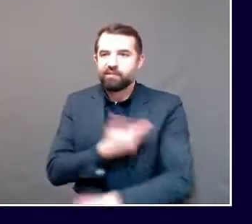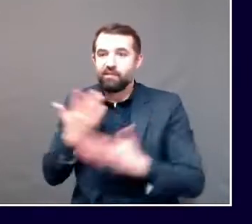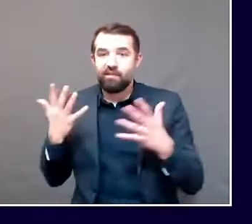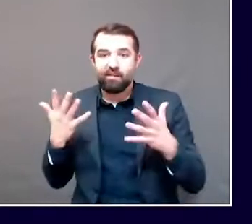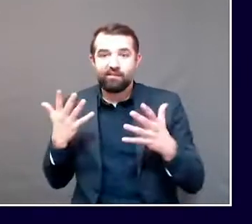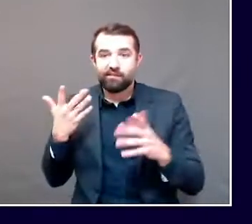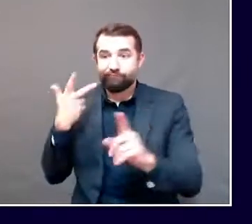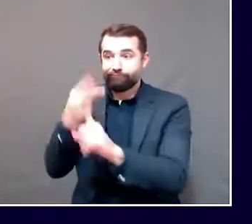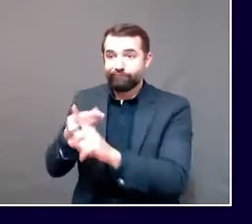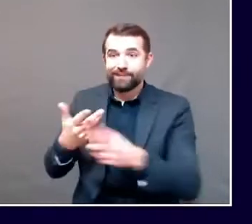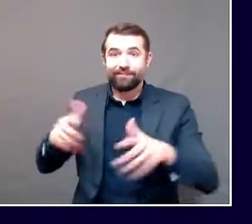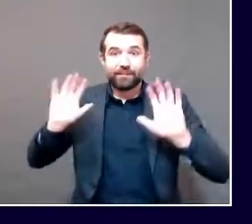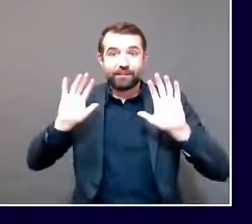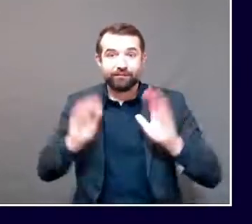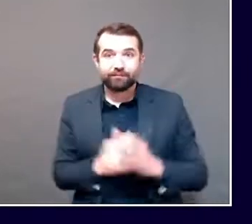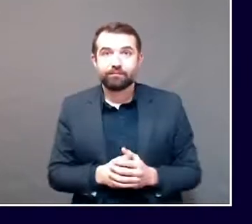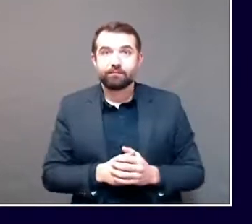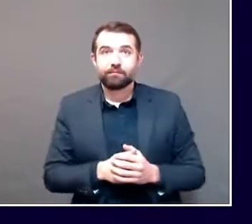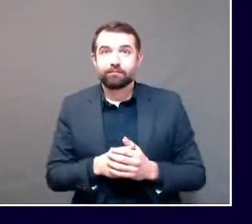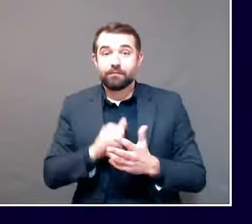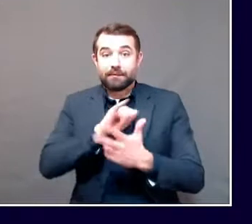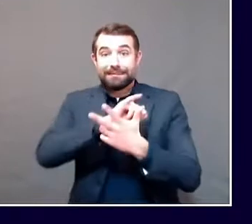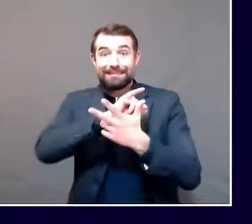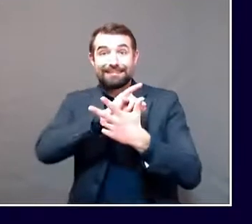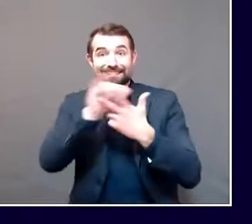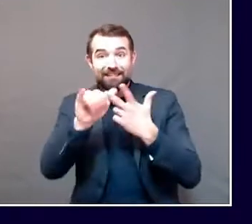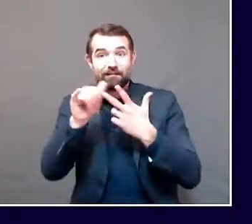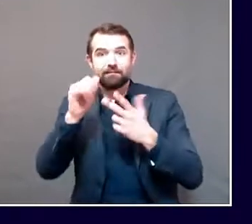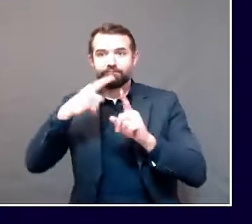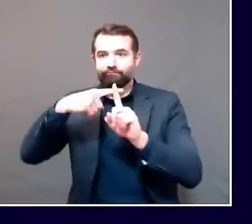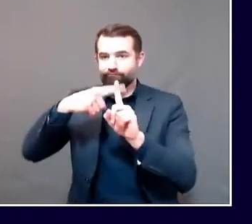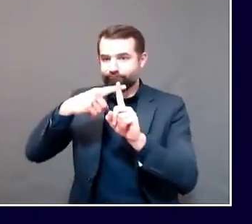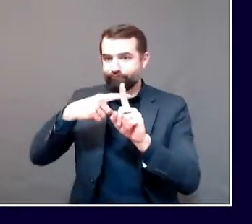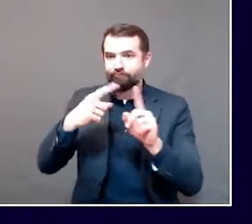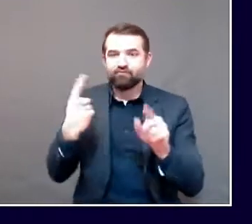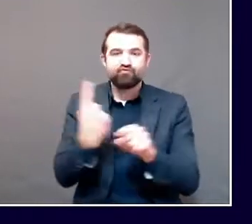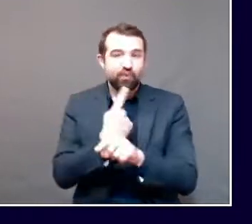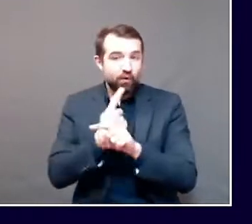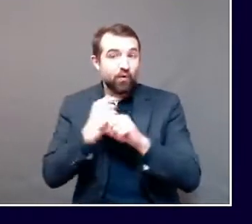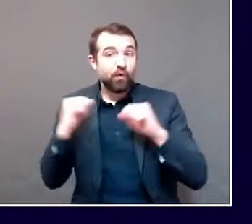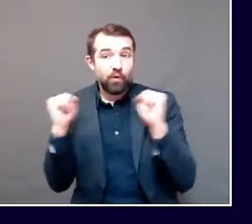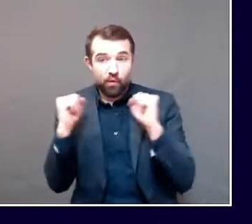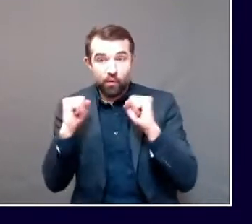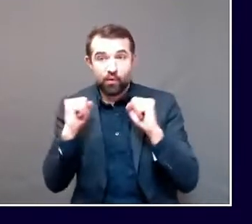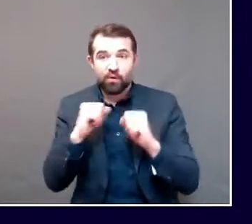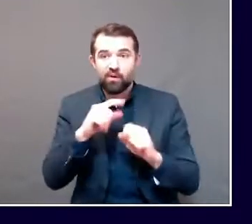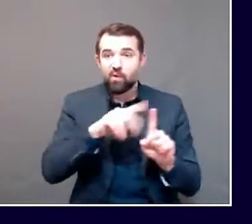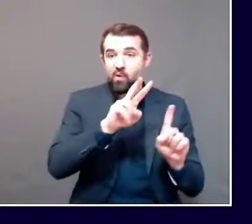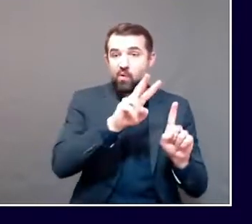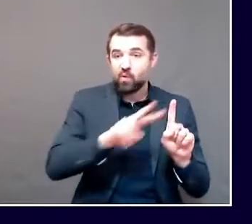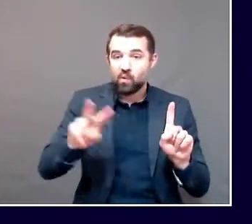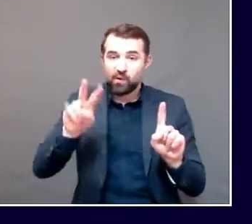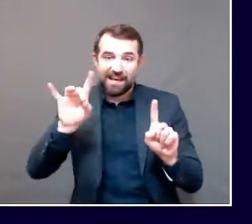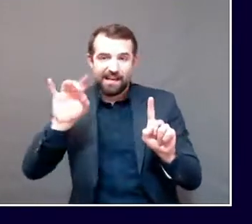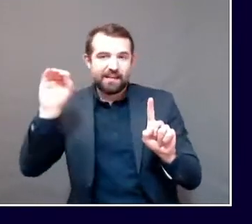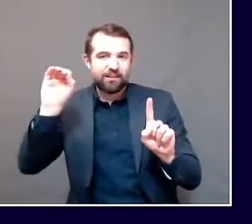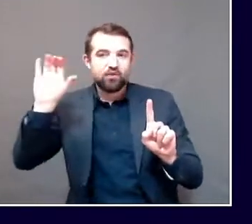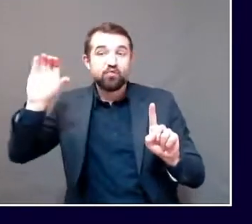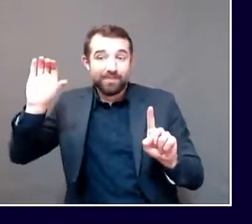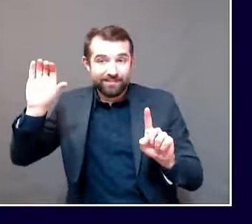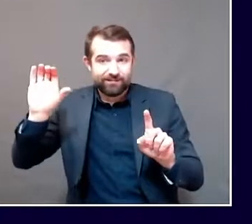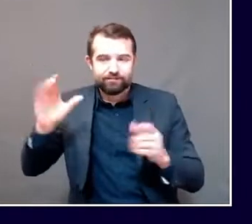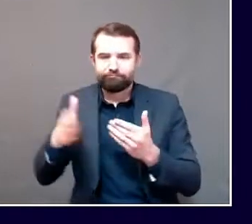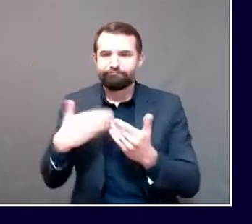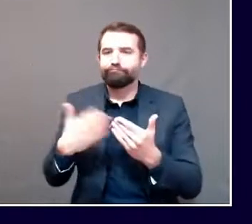Pfizer vaccine does. That one makes this vaccine perhaps the easiest to distribute, particularly in rural